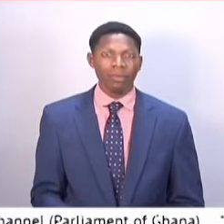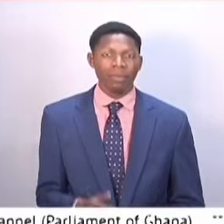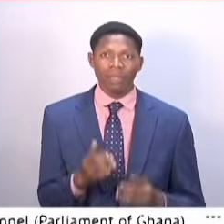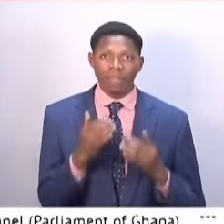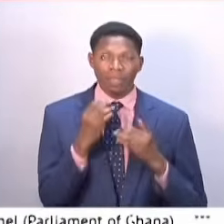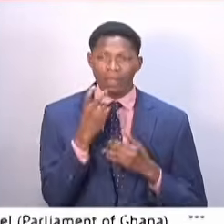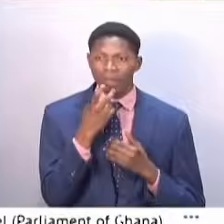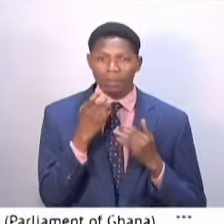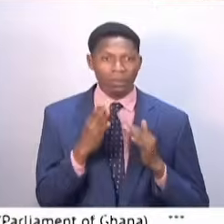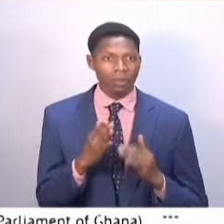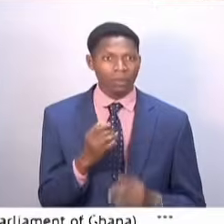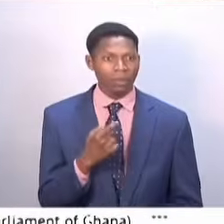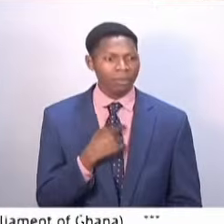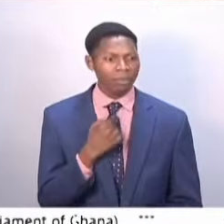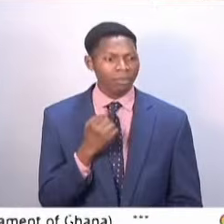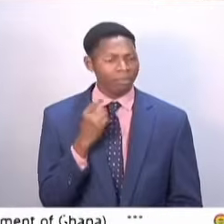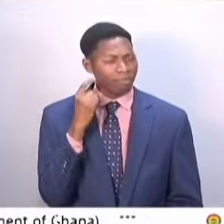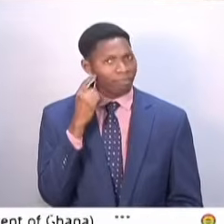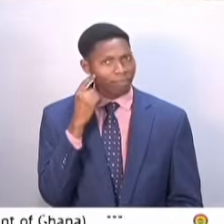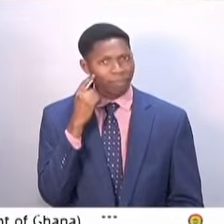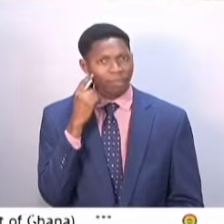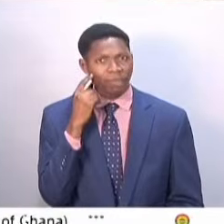Thank you very much, Speaker. Speaker, I was hoping that,